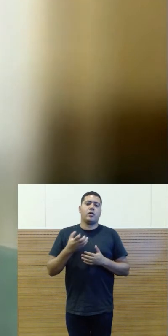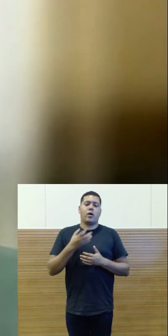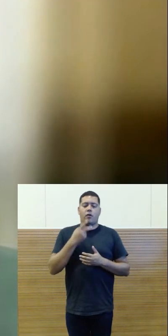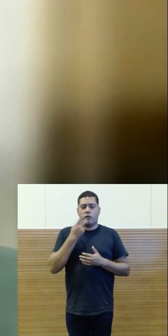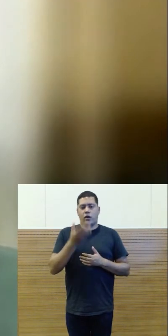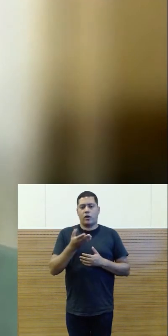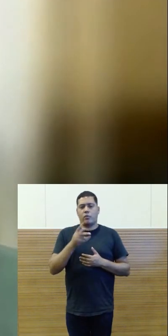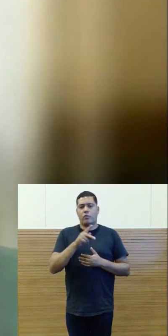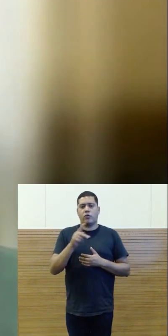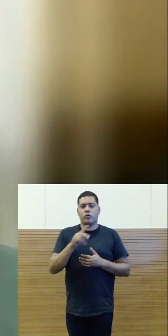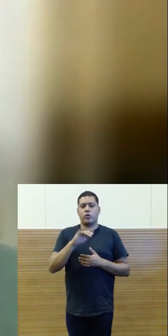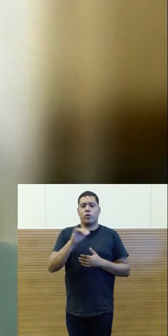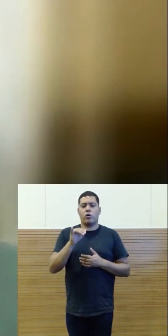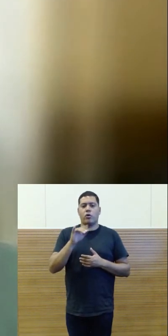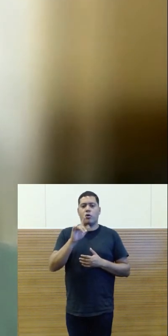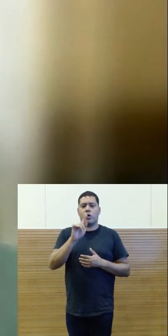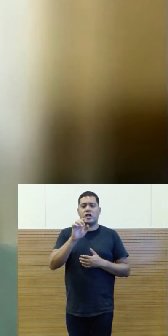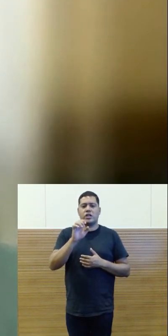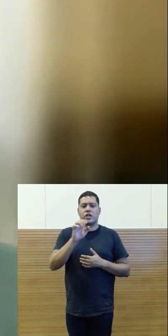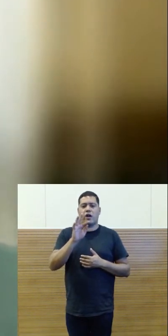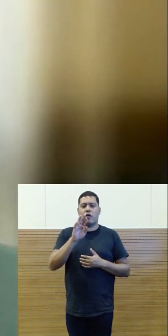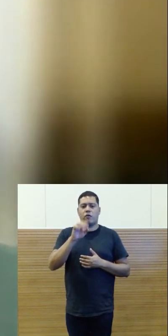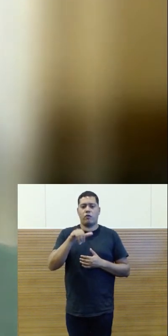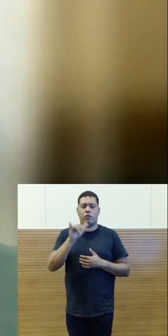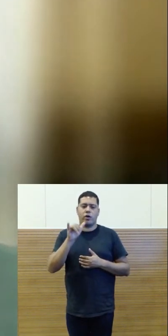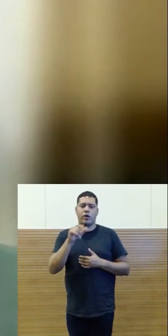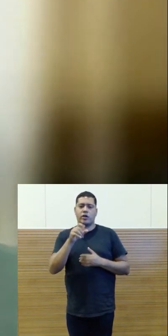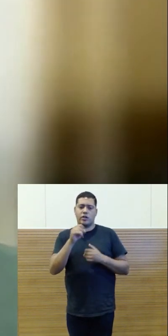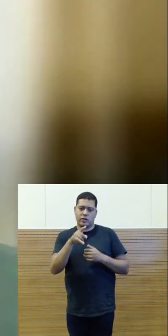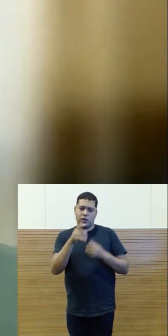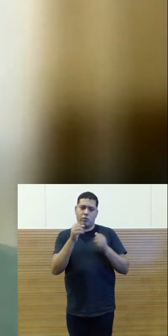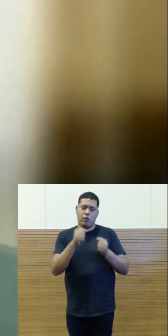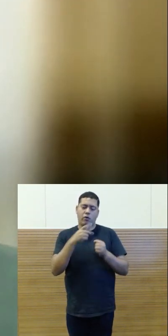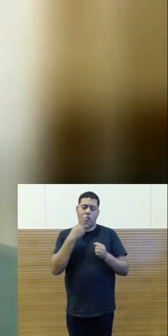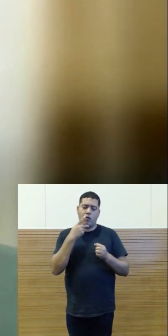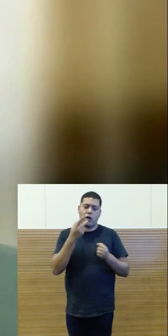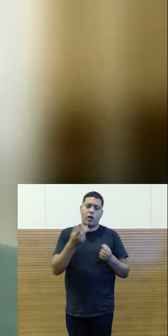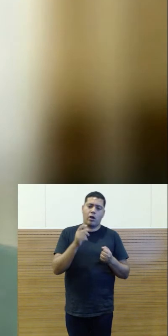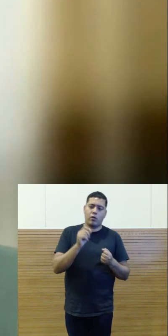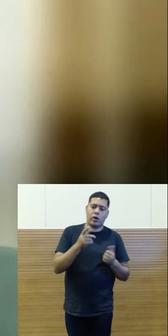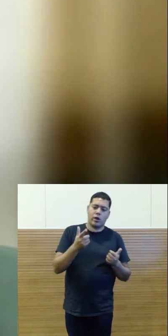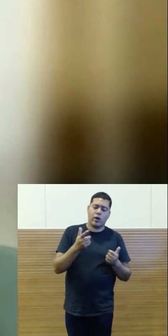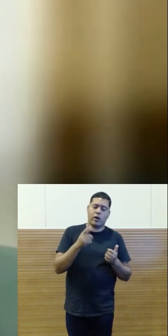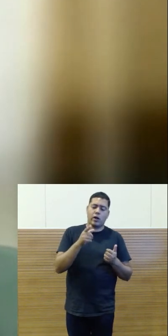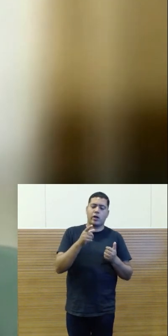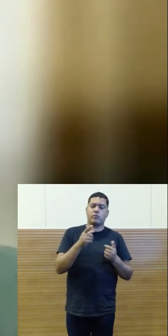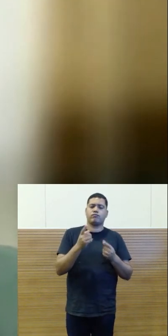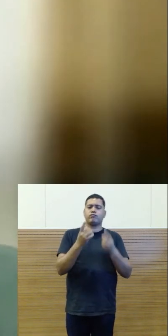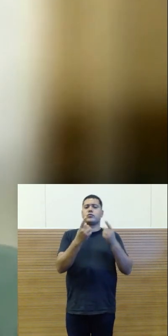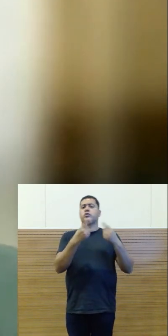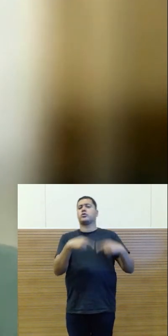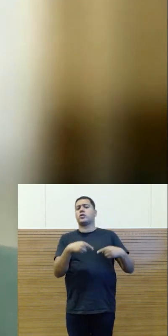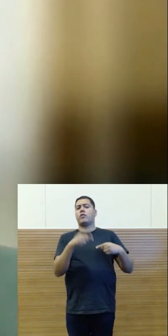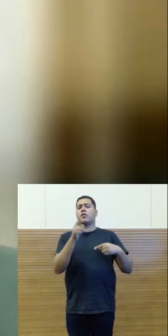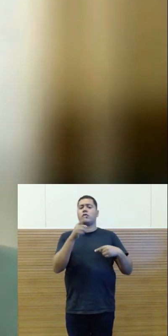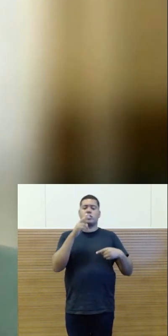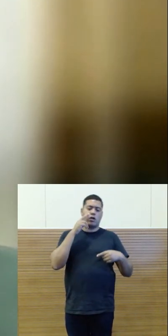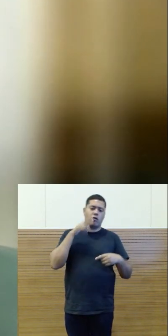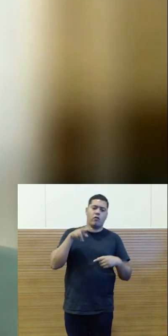Now I'd pass the floor to Professor Jeffrey, if he could speak a bit from the perspective of